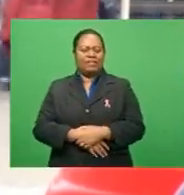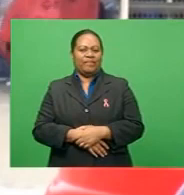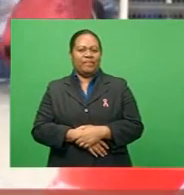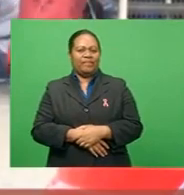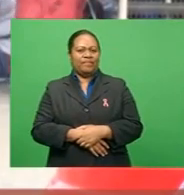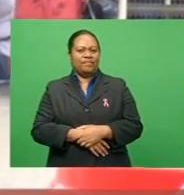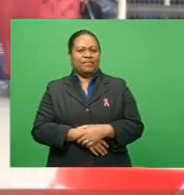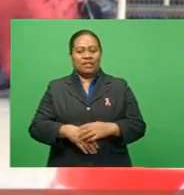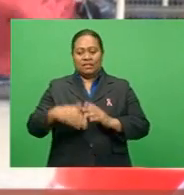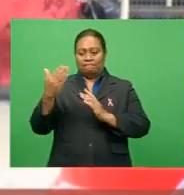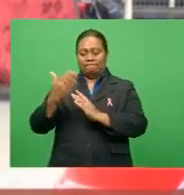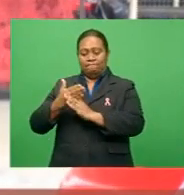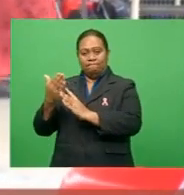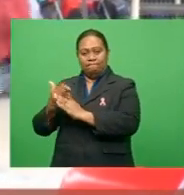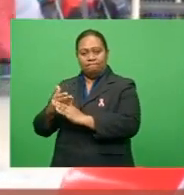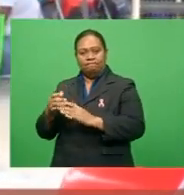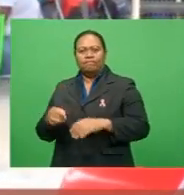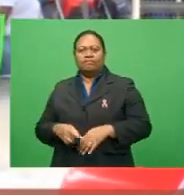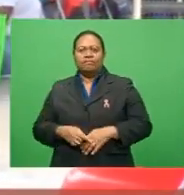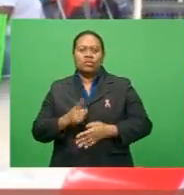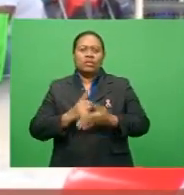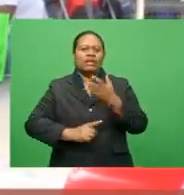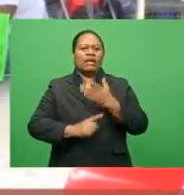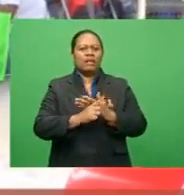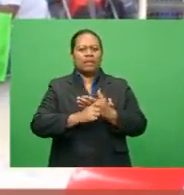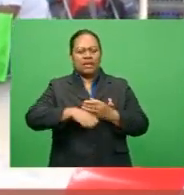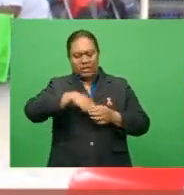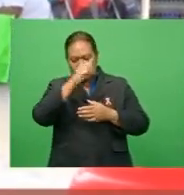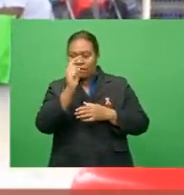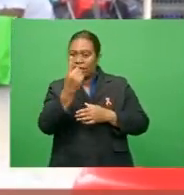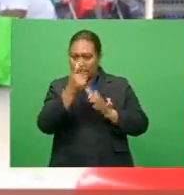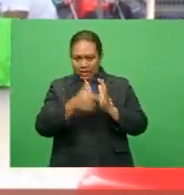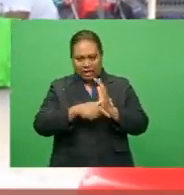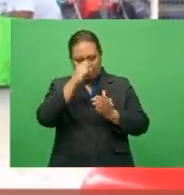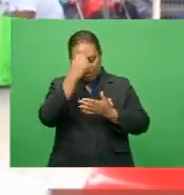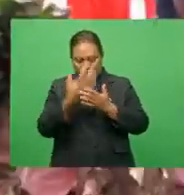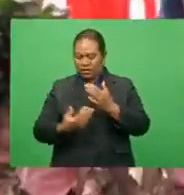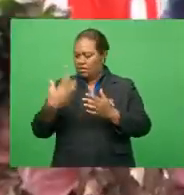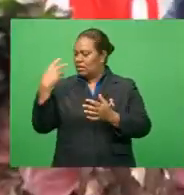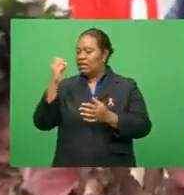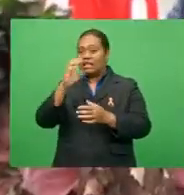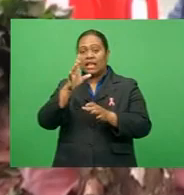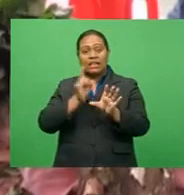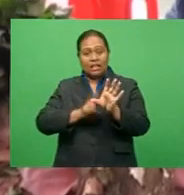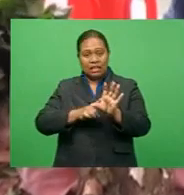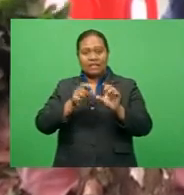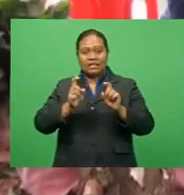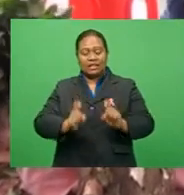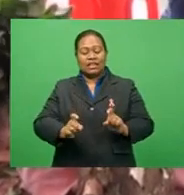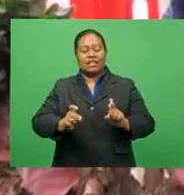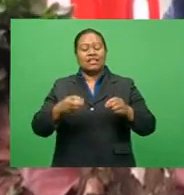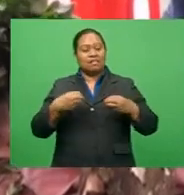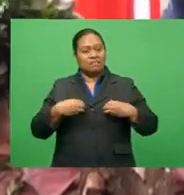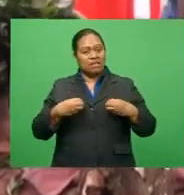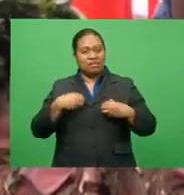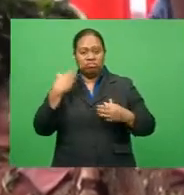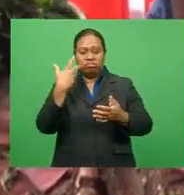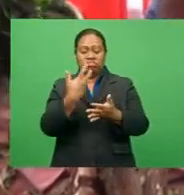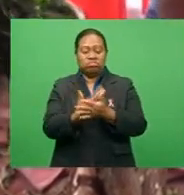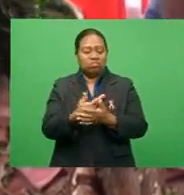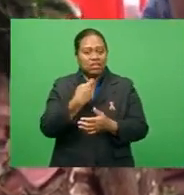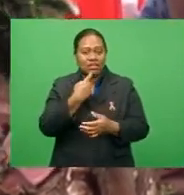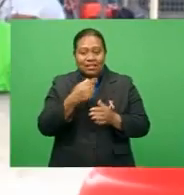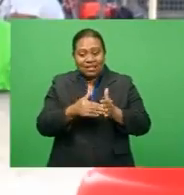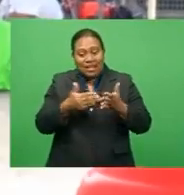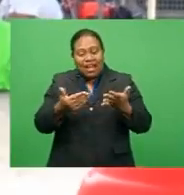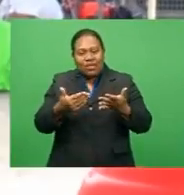The lockdown period was the first time for me to experience a loss in over 10 years of being in the business. But we're thankful that the demand is picking up